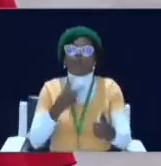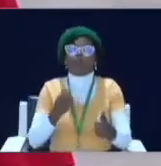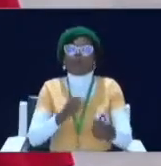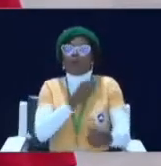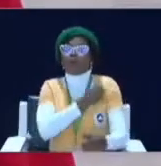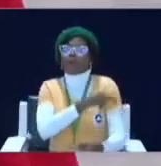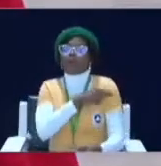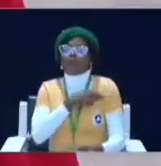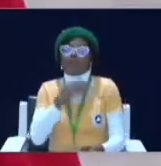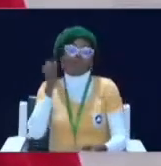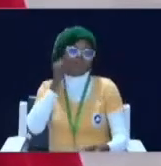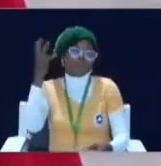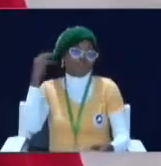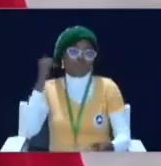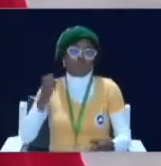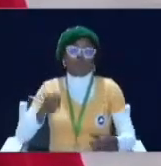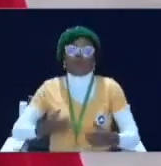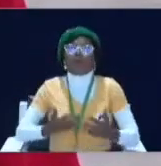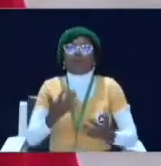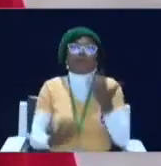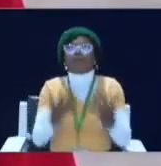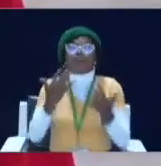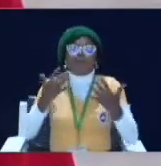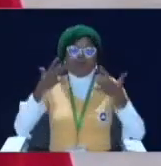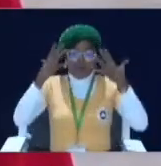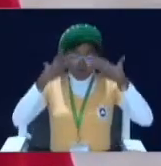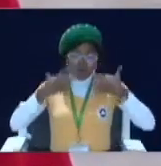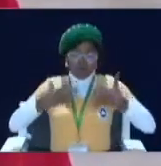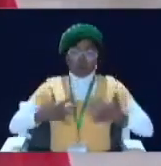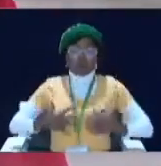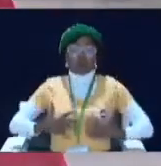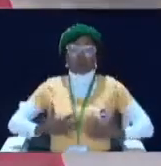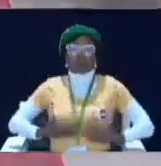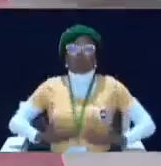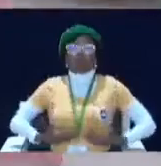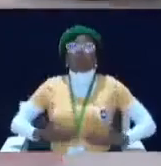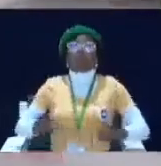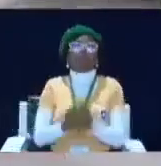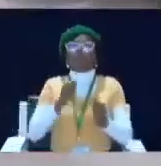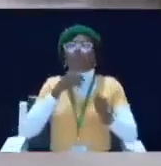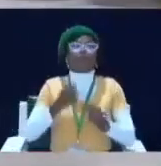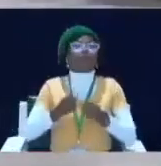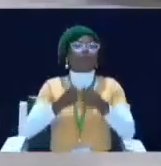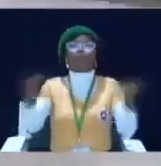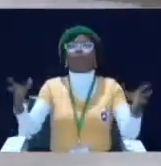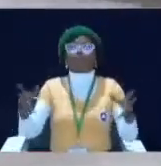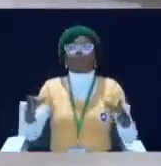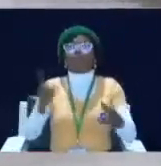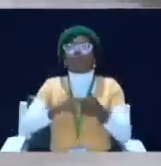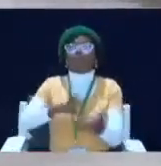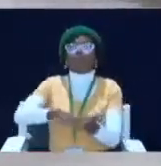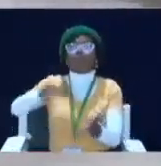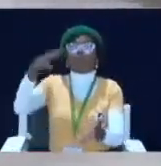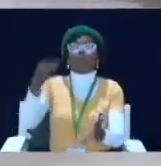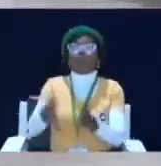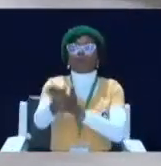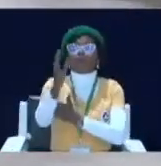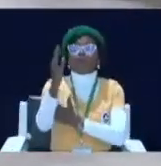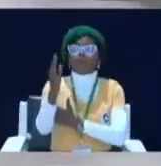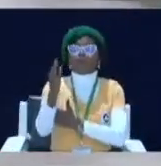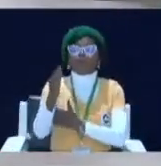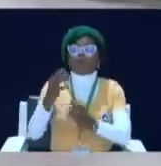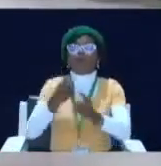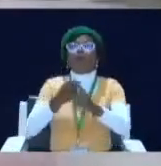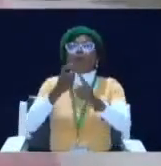from below the breast to knee, and it was much. So, but to the glory of God,